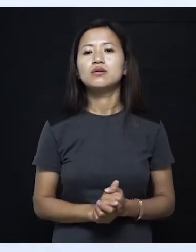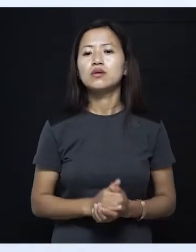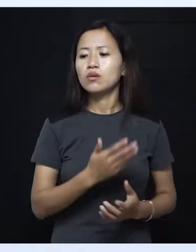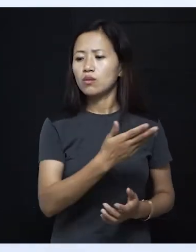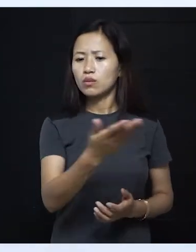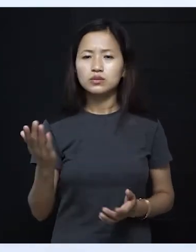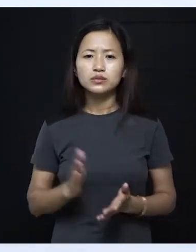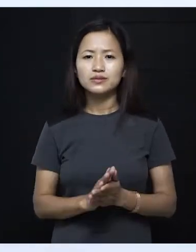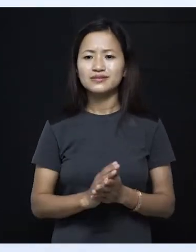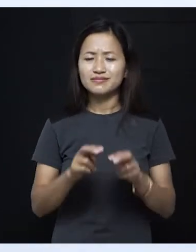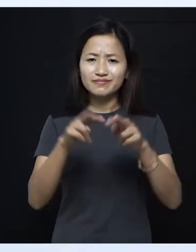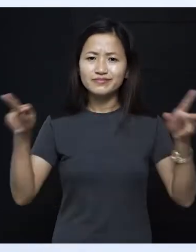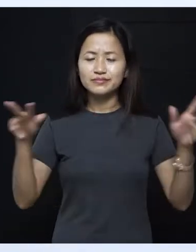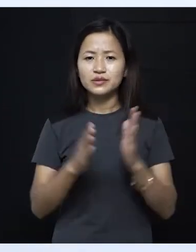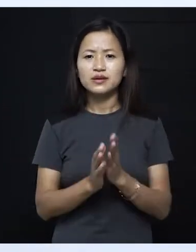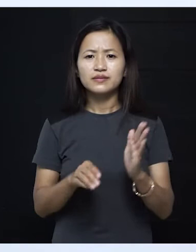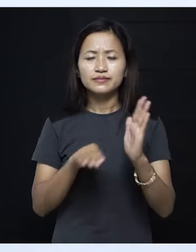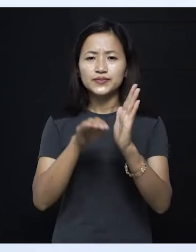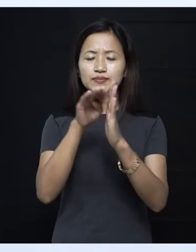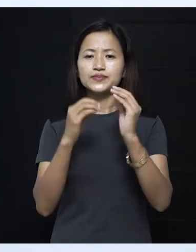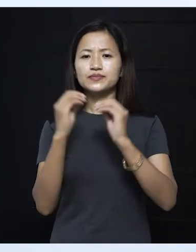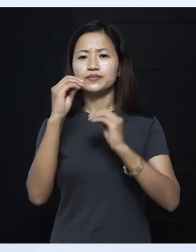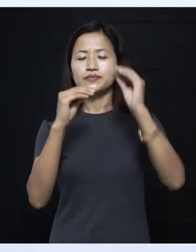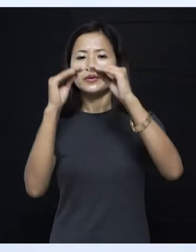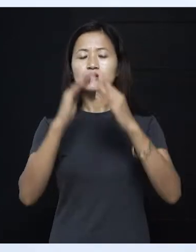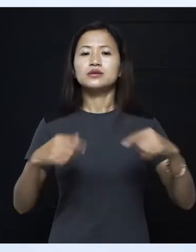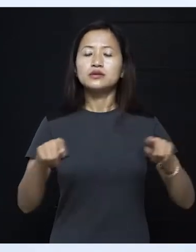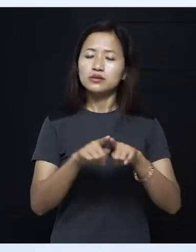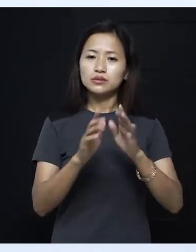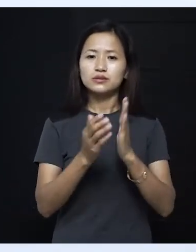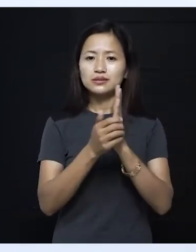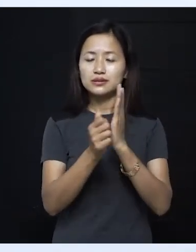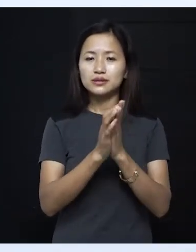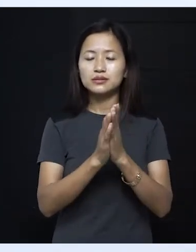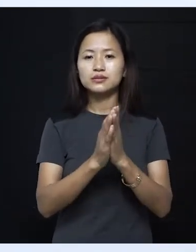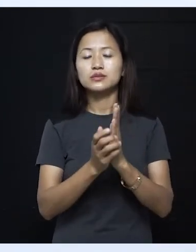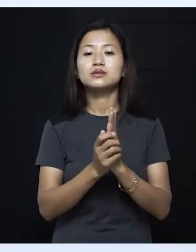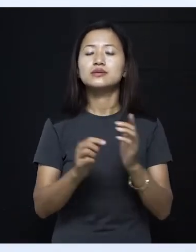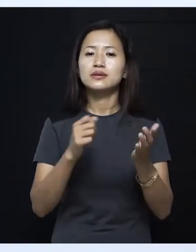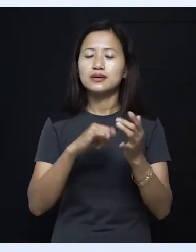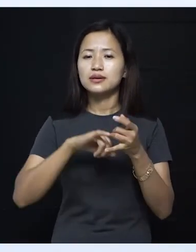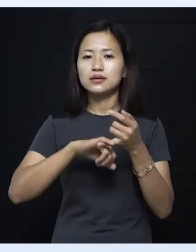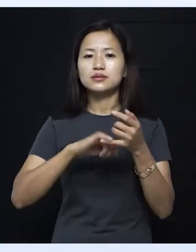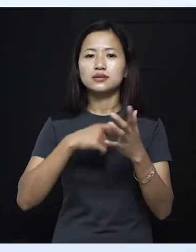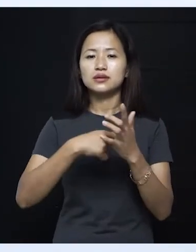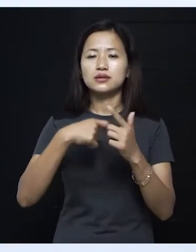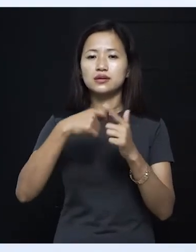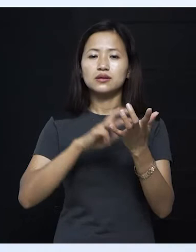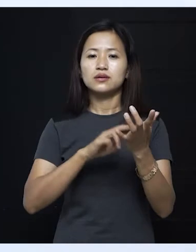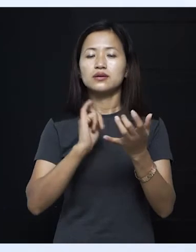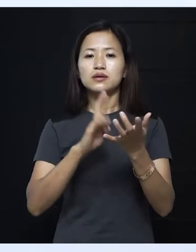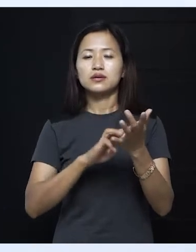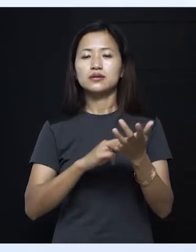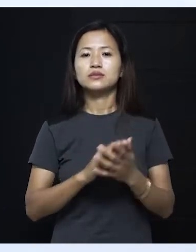all those different scheme or different developments that came up. And one, we call it as the Green Revolution,